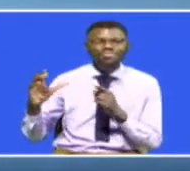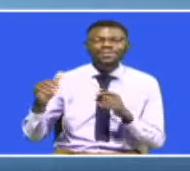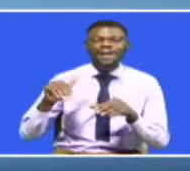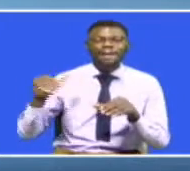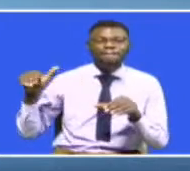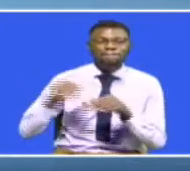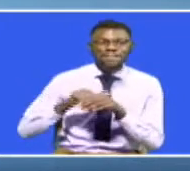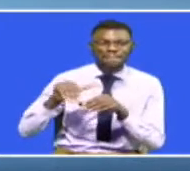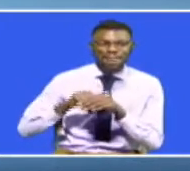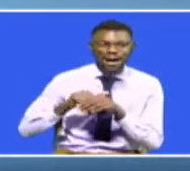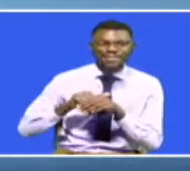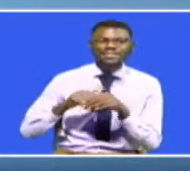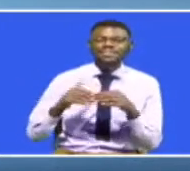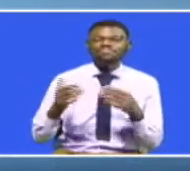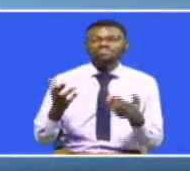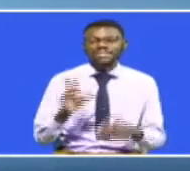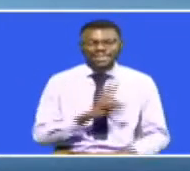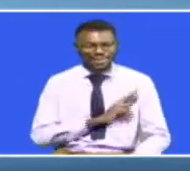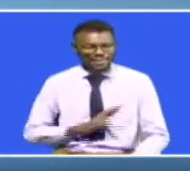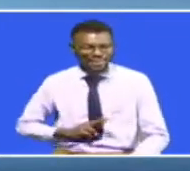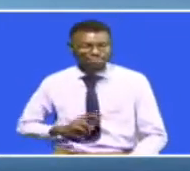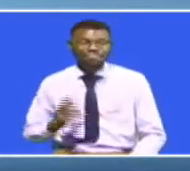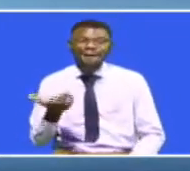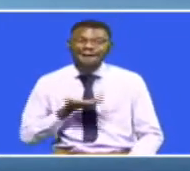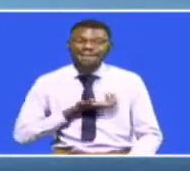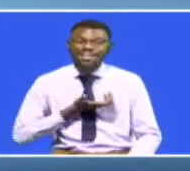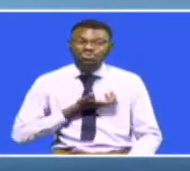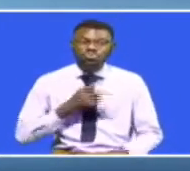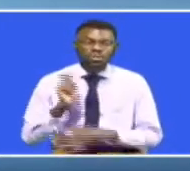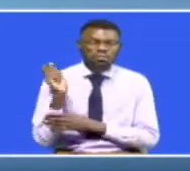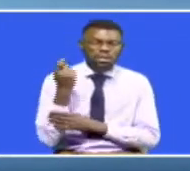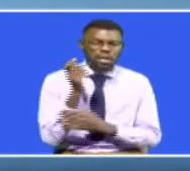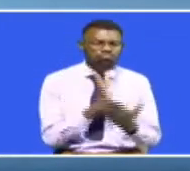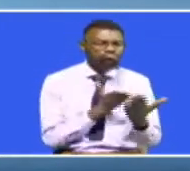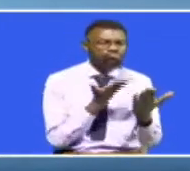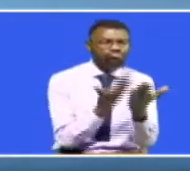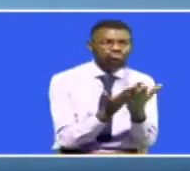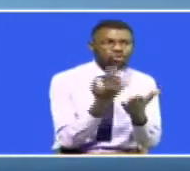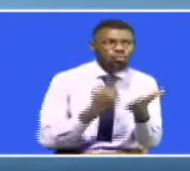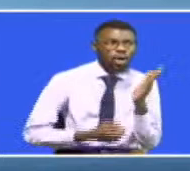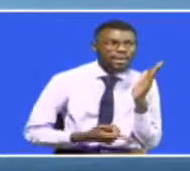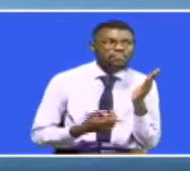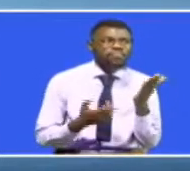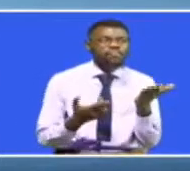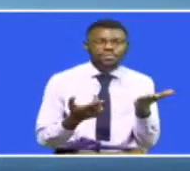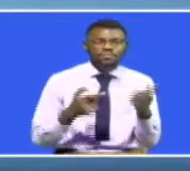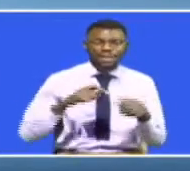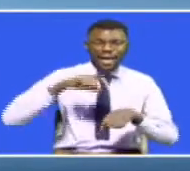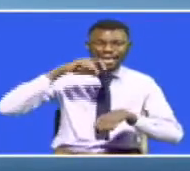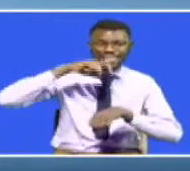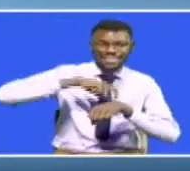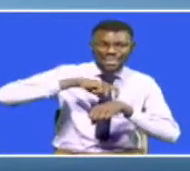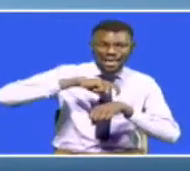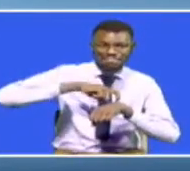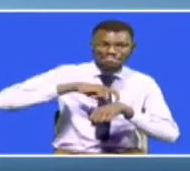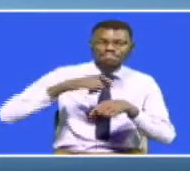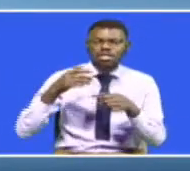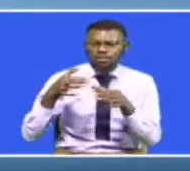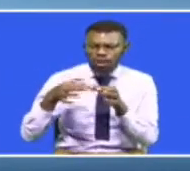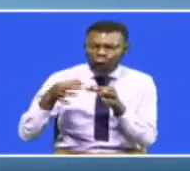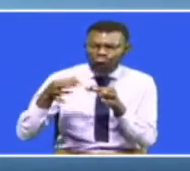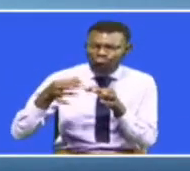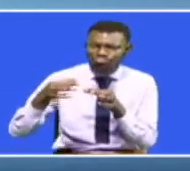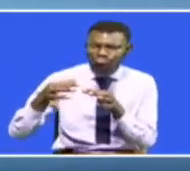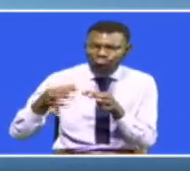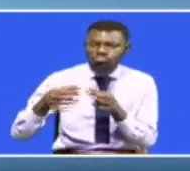members of the Inter-Religious Council of Kenya, who proposed the extension of the period to hear